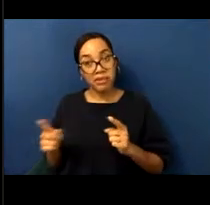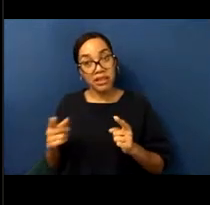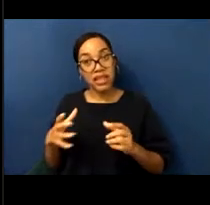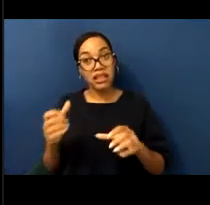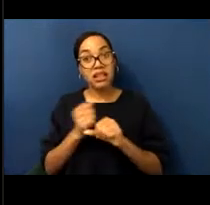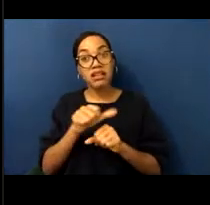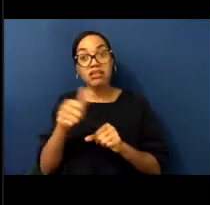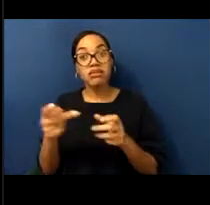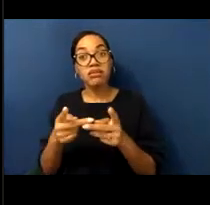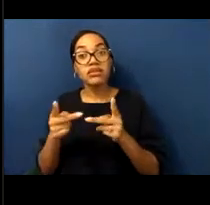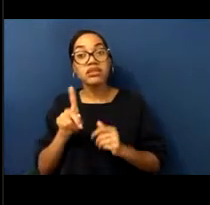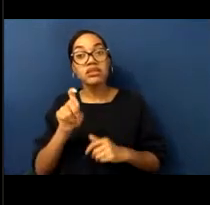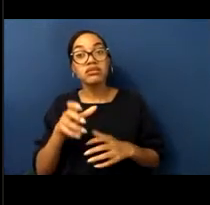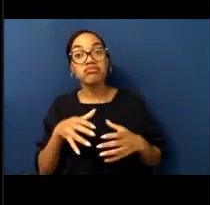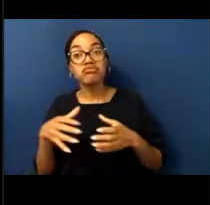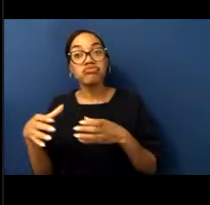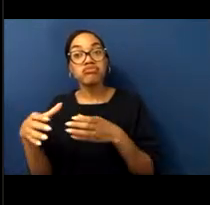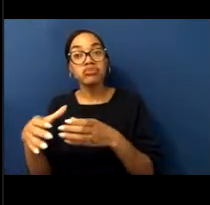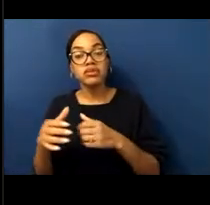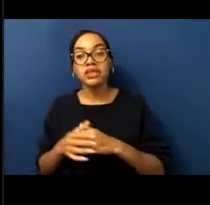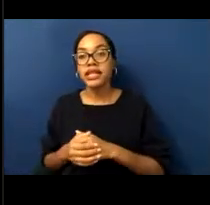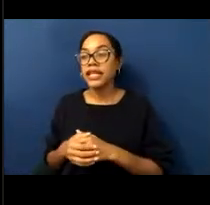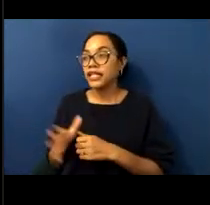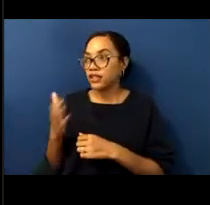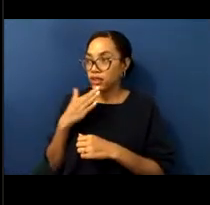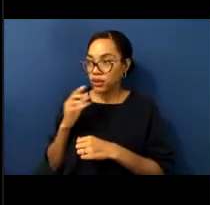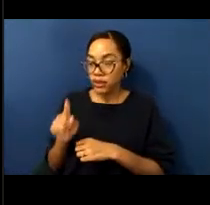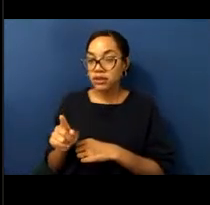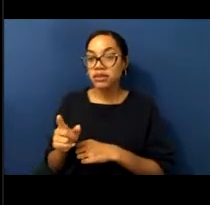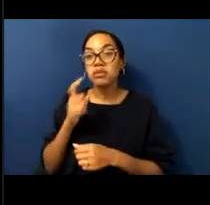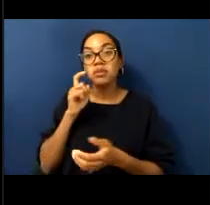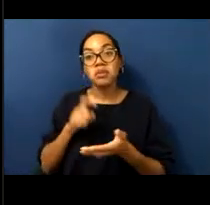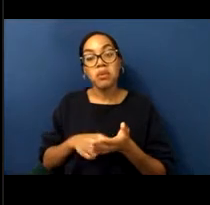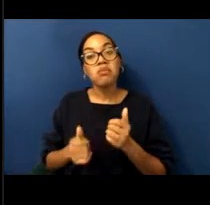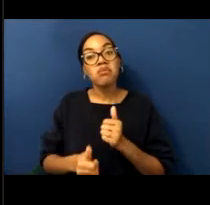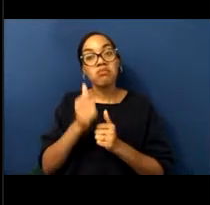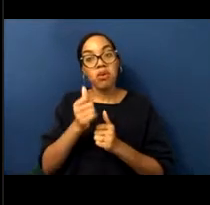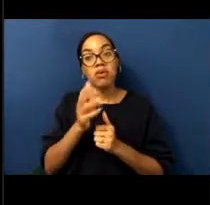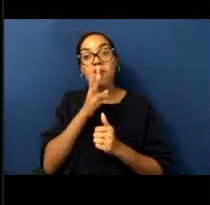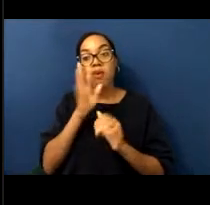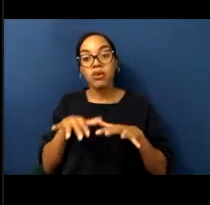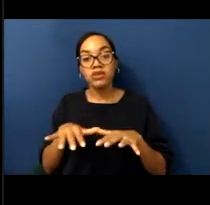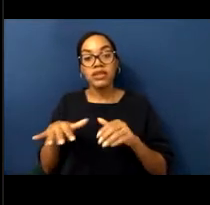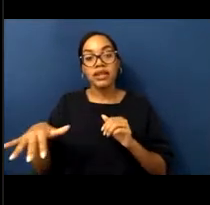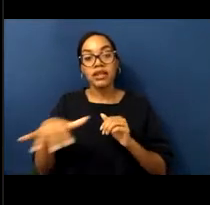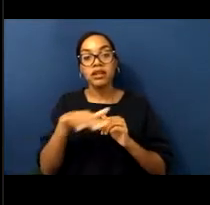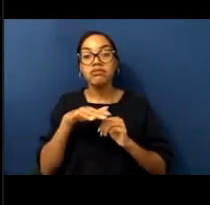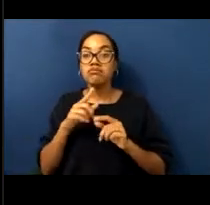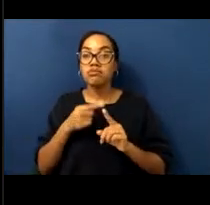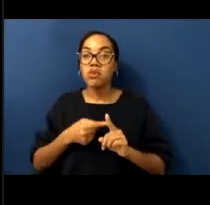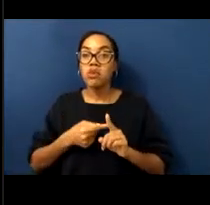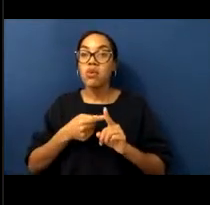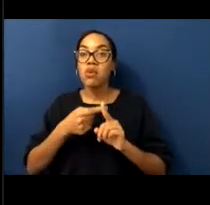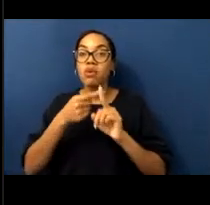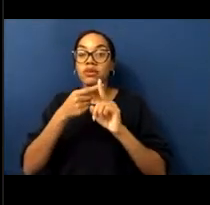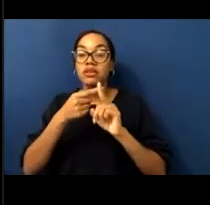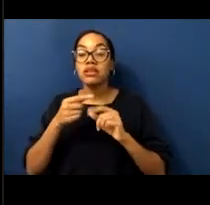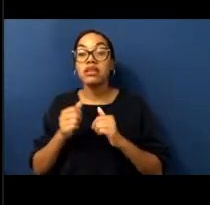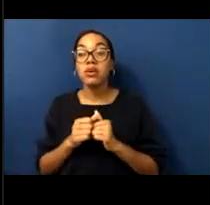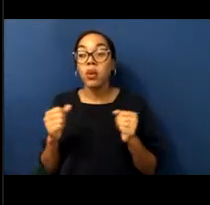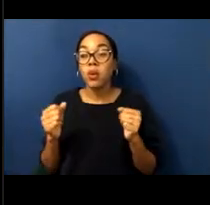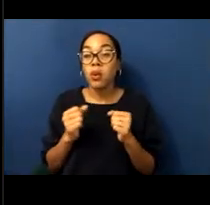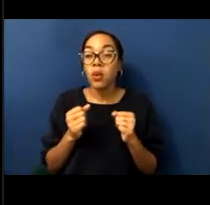know, we've observed with the ocean warming, most areas have been warming. So typically with colder water fish, we're either seeing them